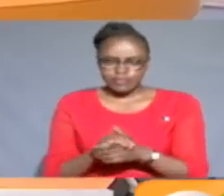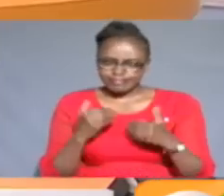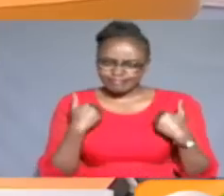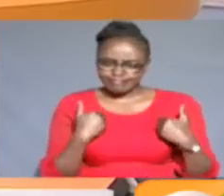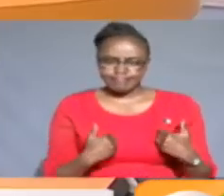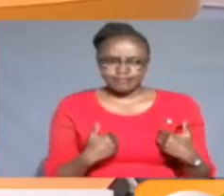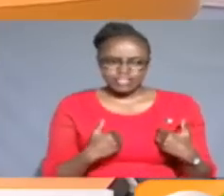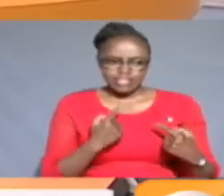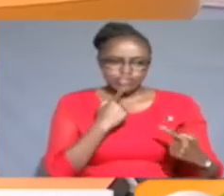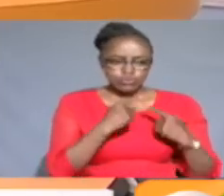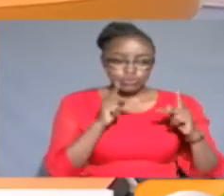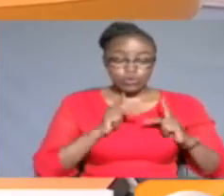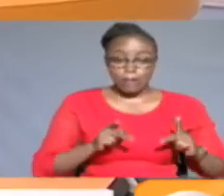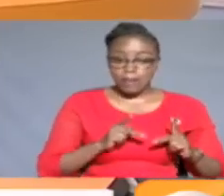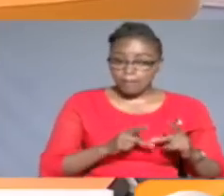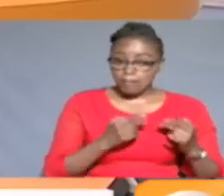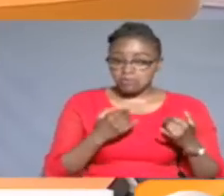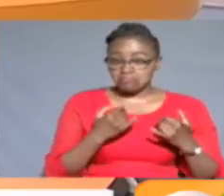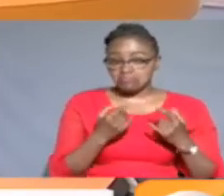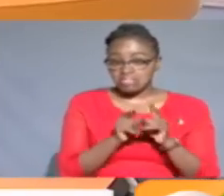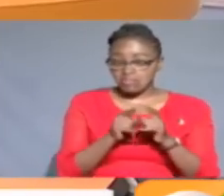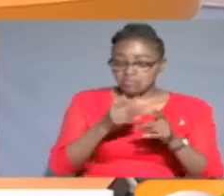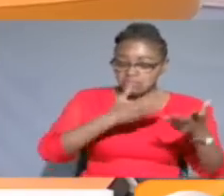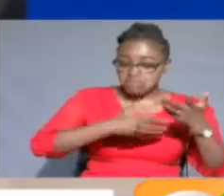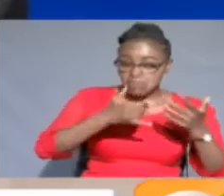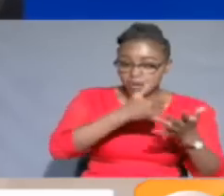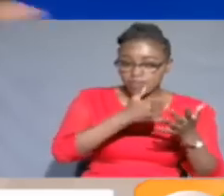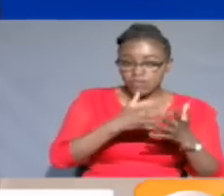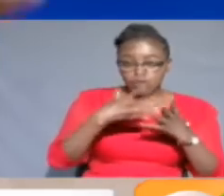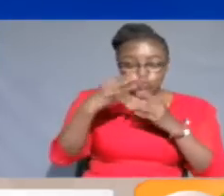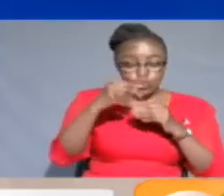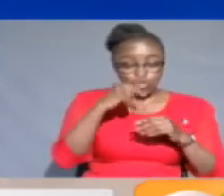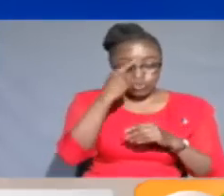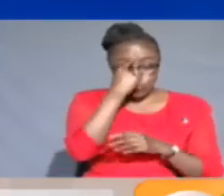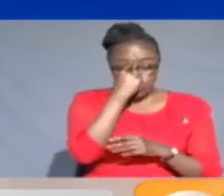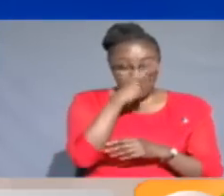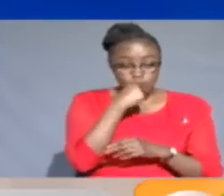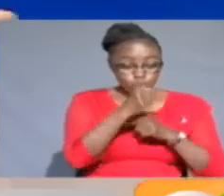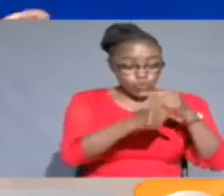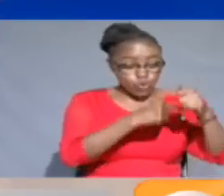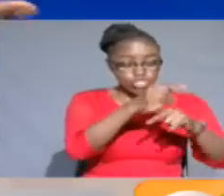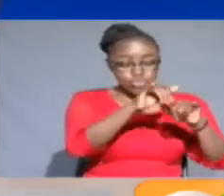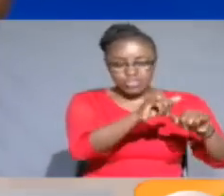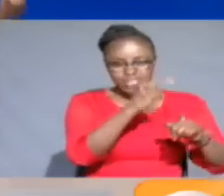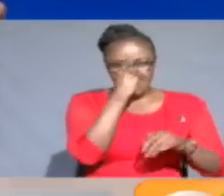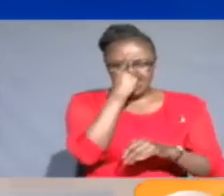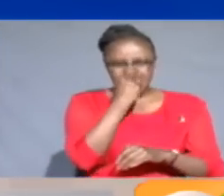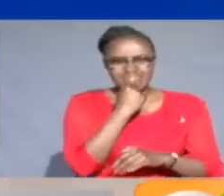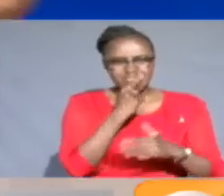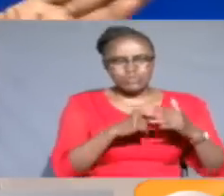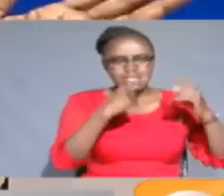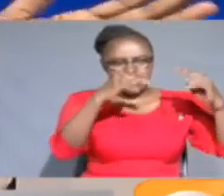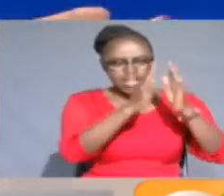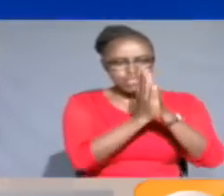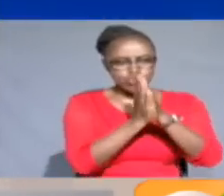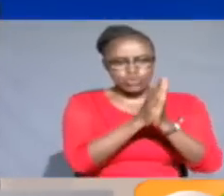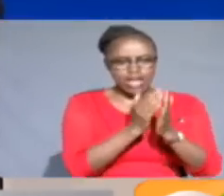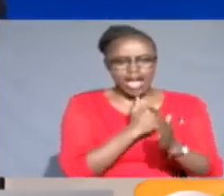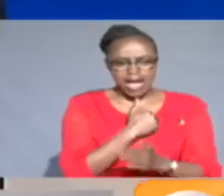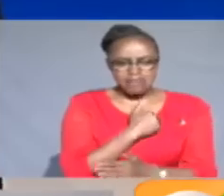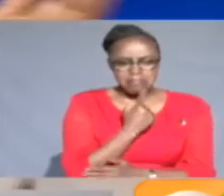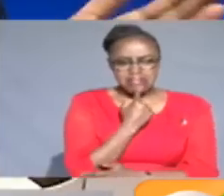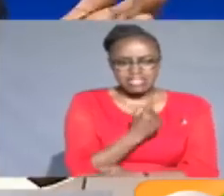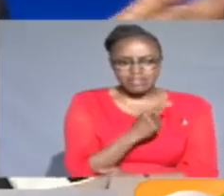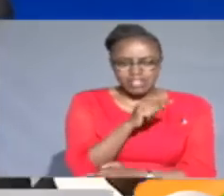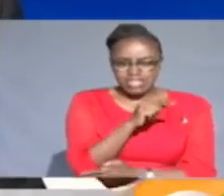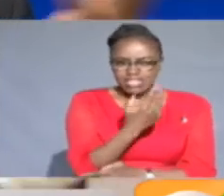I've personally talked to people, engaged people who've gone to India, who are still in India, and they talk, their success stories. I'm not saying,